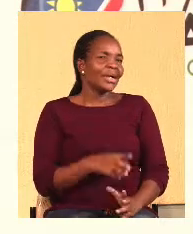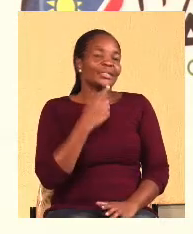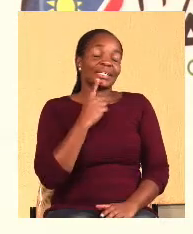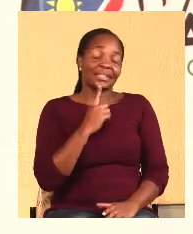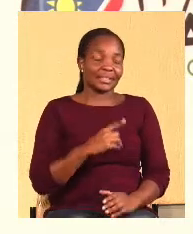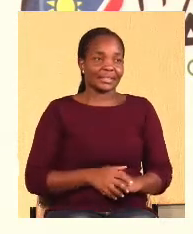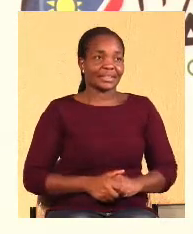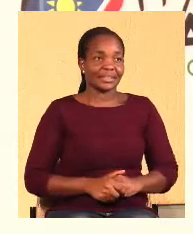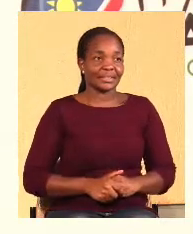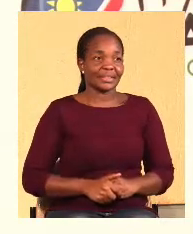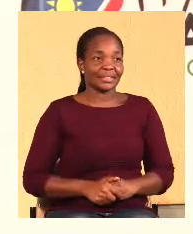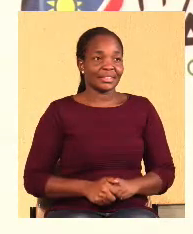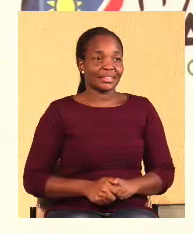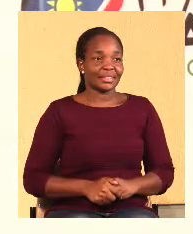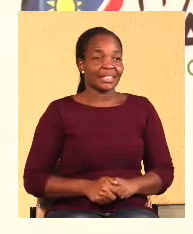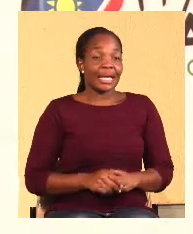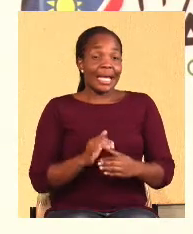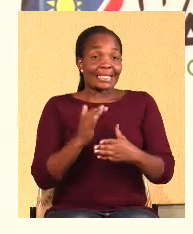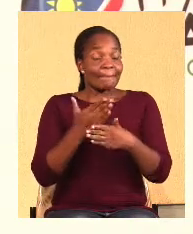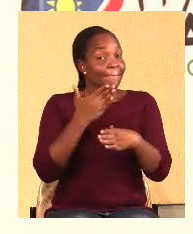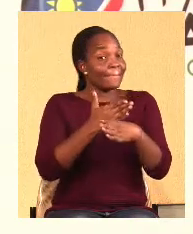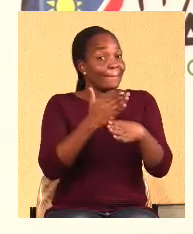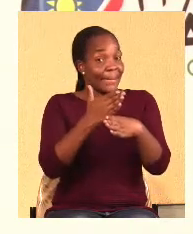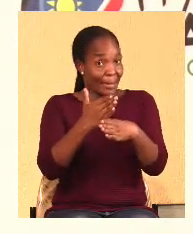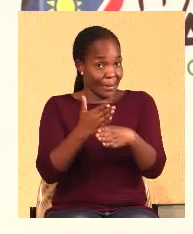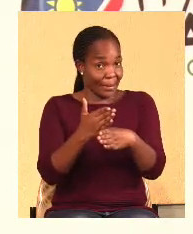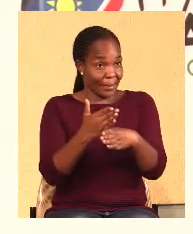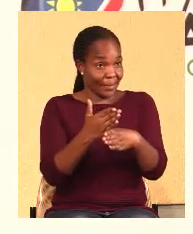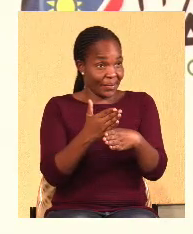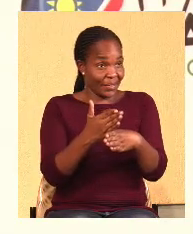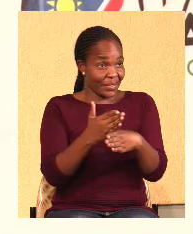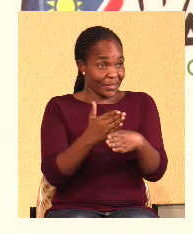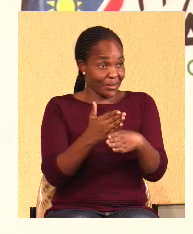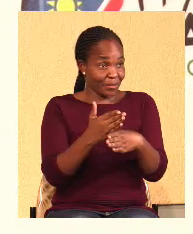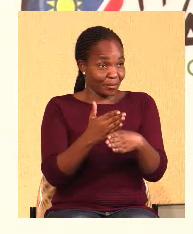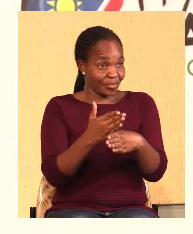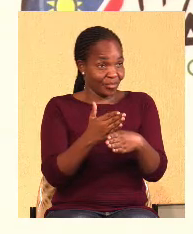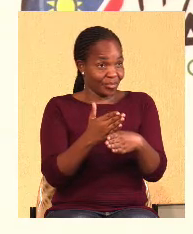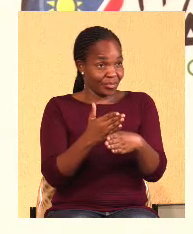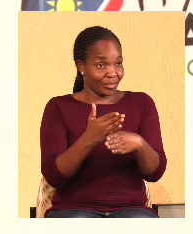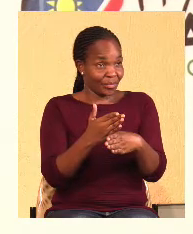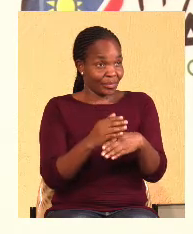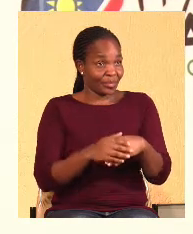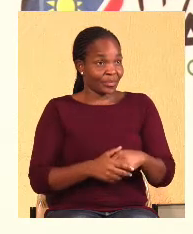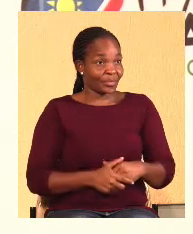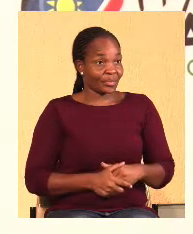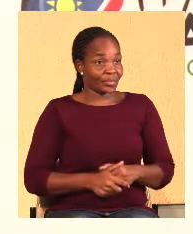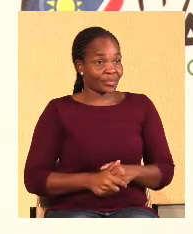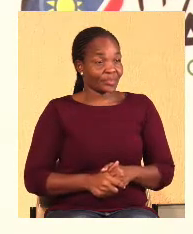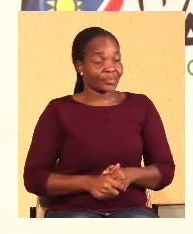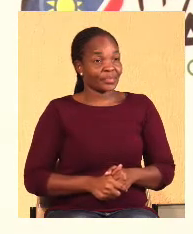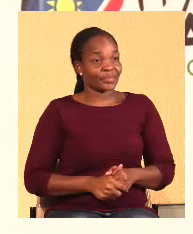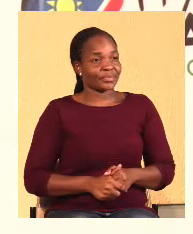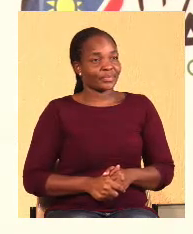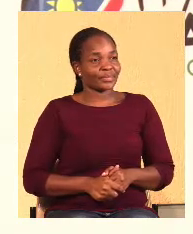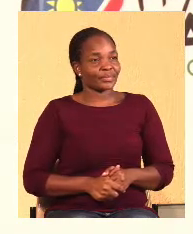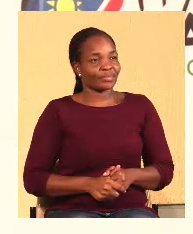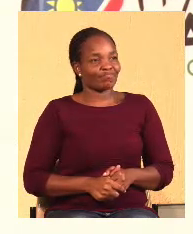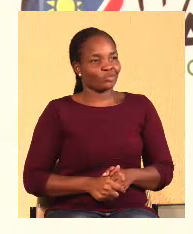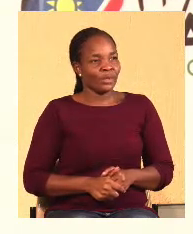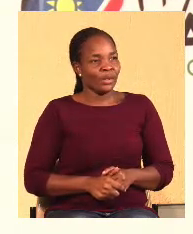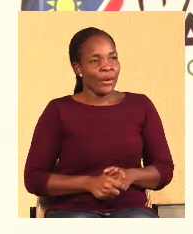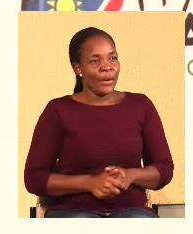regard. It recognizes that certain activities, shall continue. Attendance of certain activities,